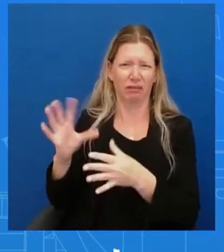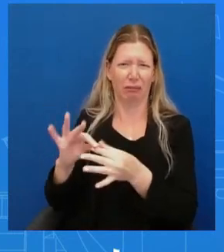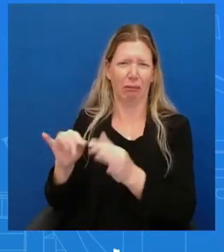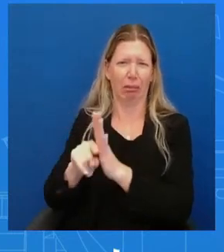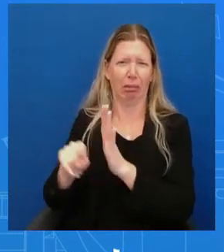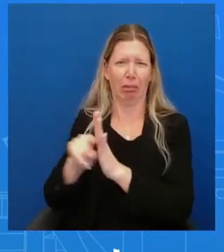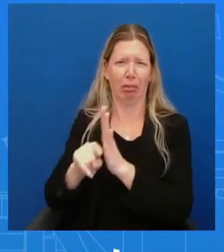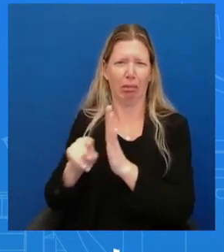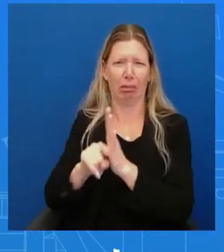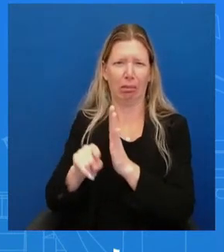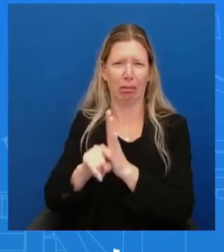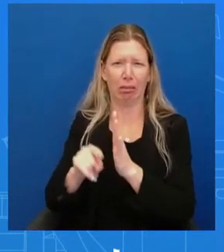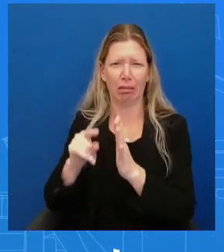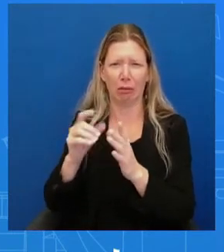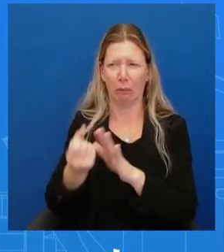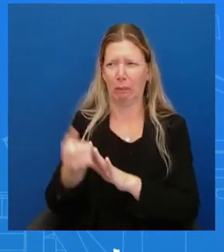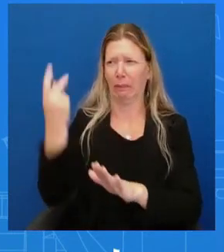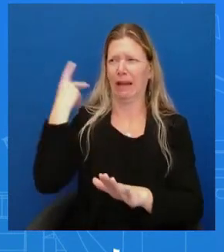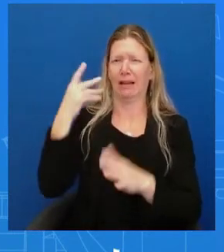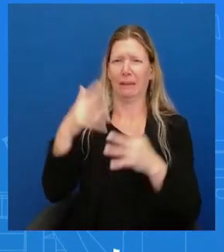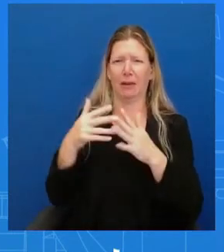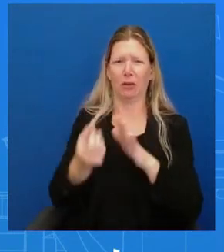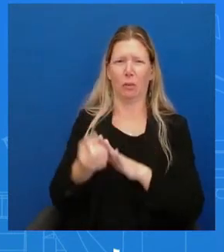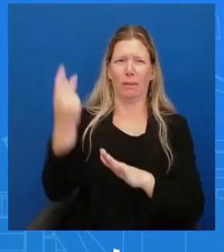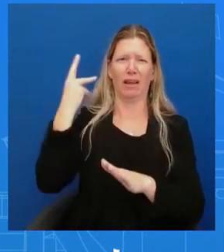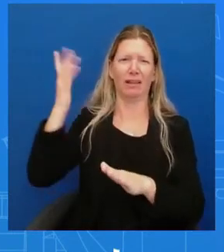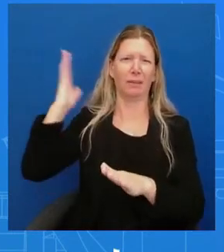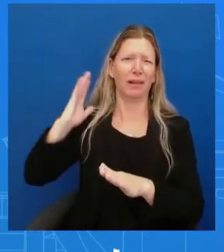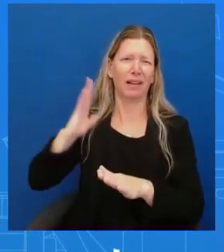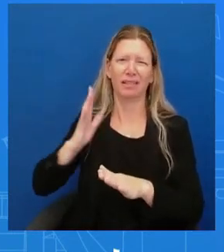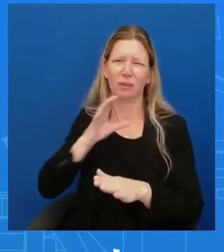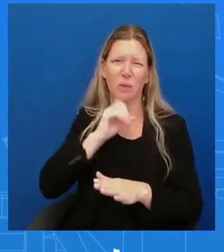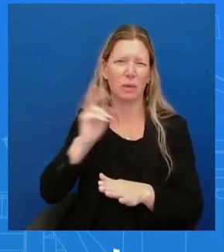can to get him through. We believe he's extraordinarily qualified